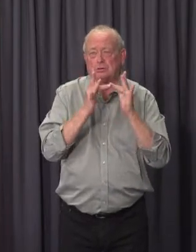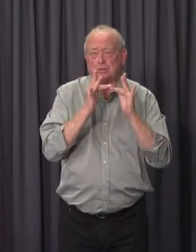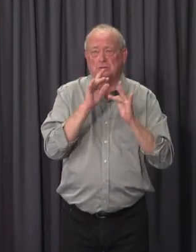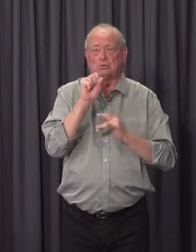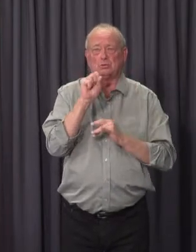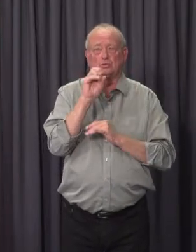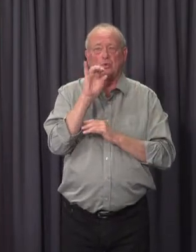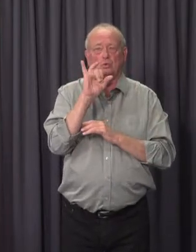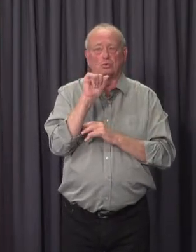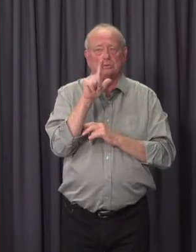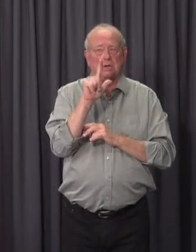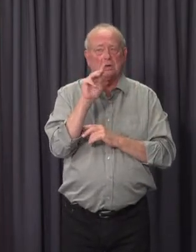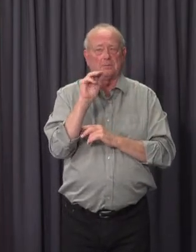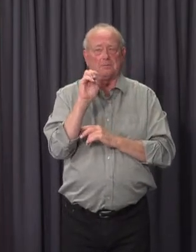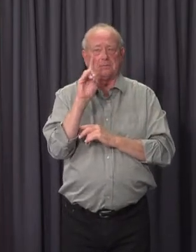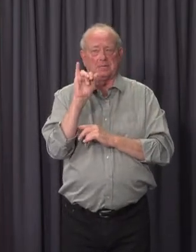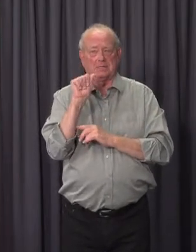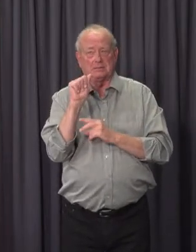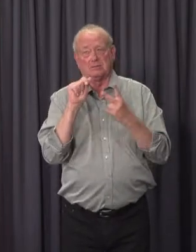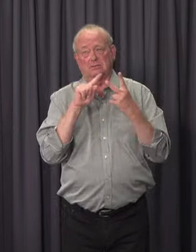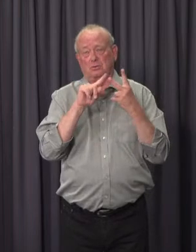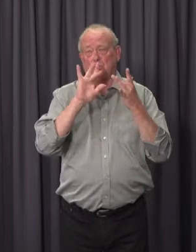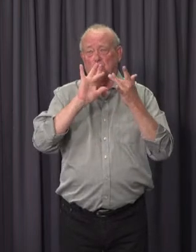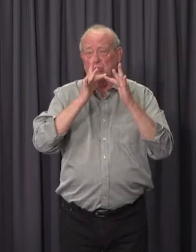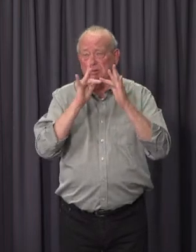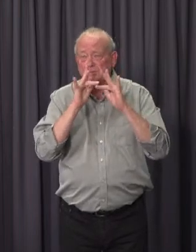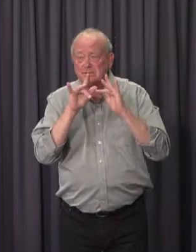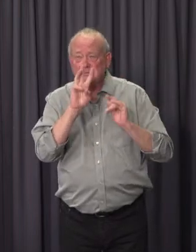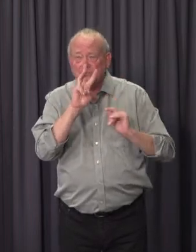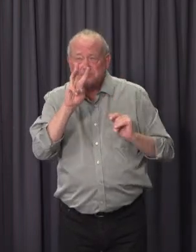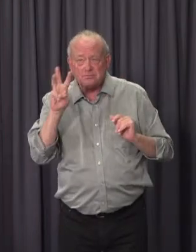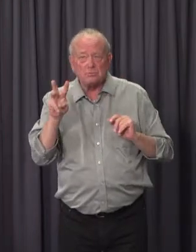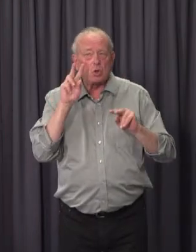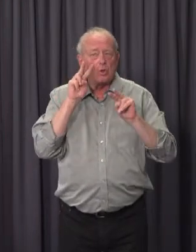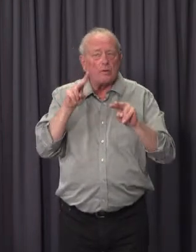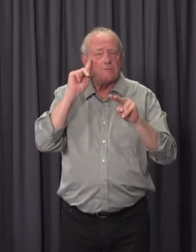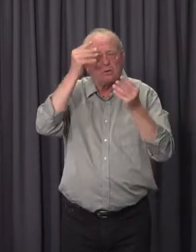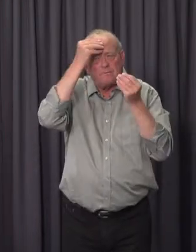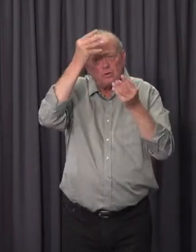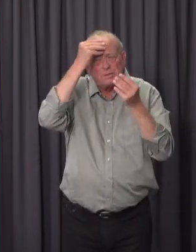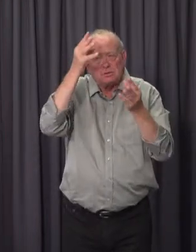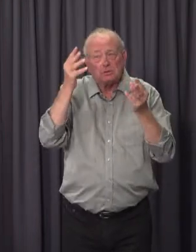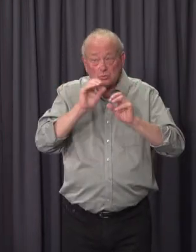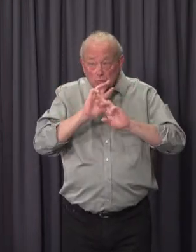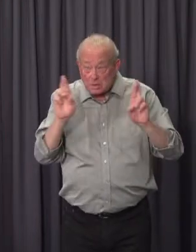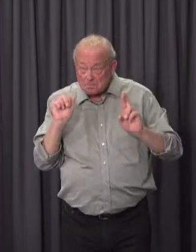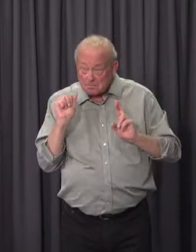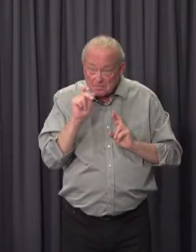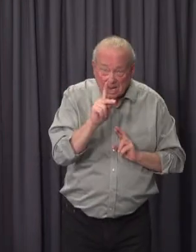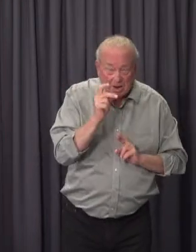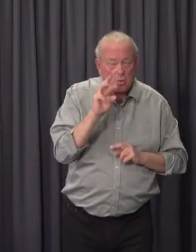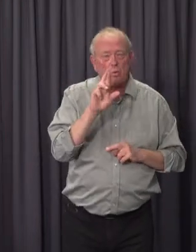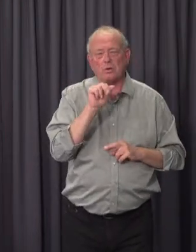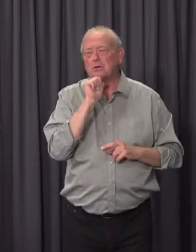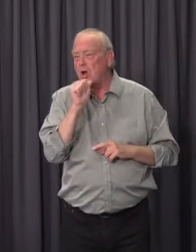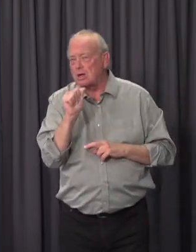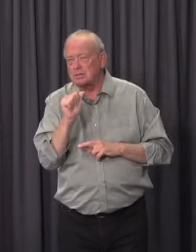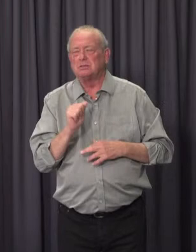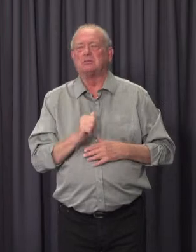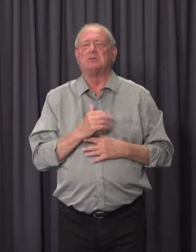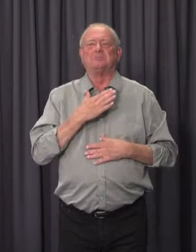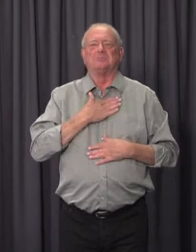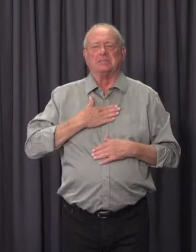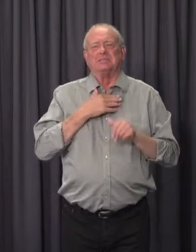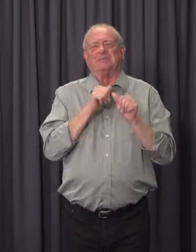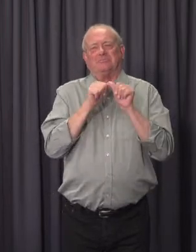need to ensure that conditions are safe before evacuees can return home. We appreciate the continued patience and understanding that evacuees